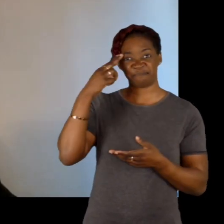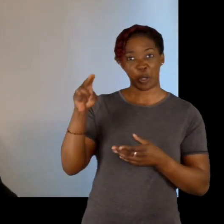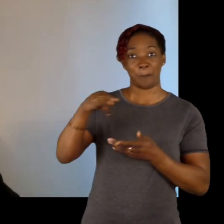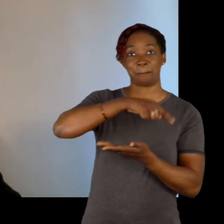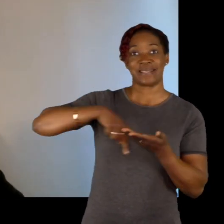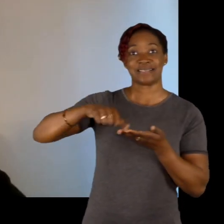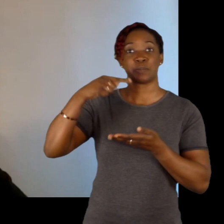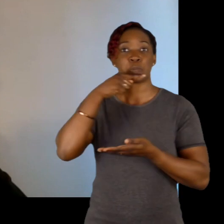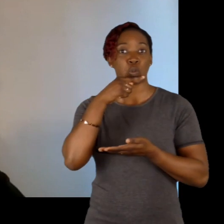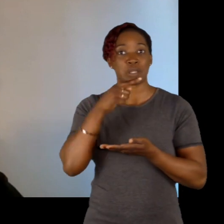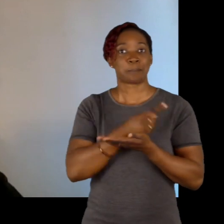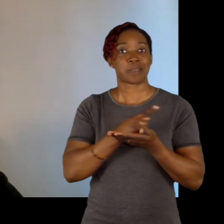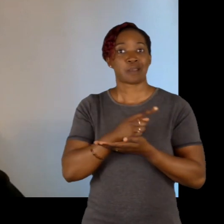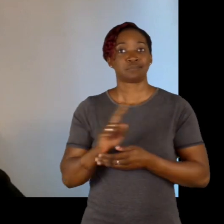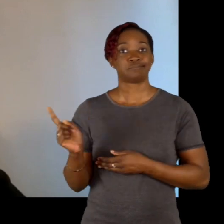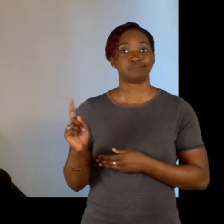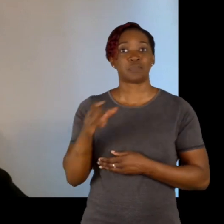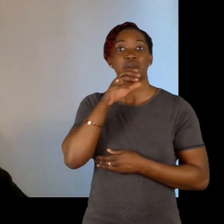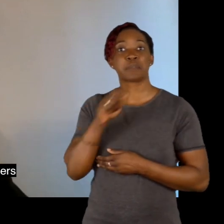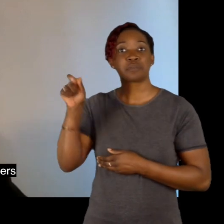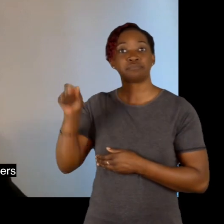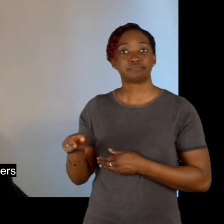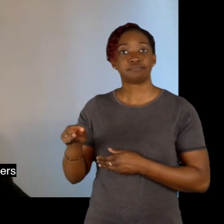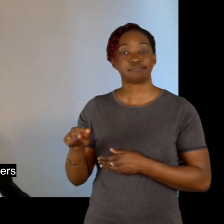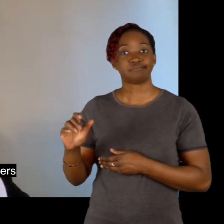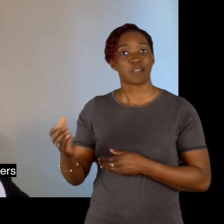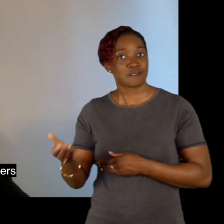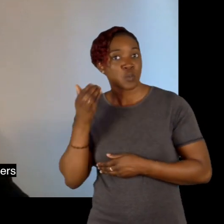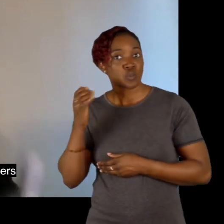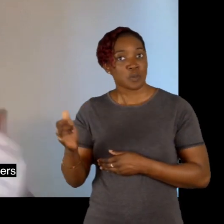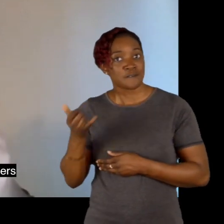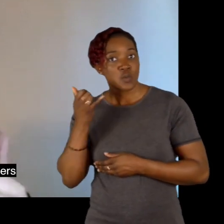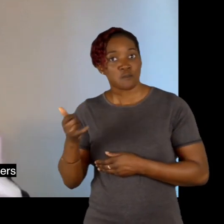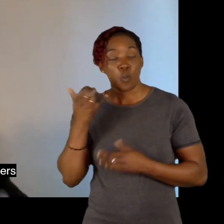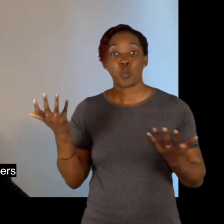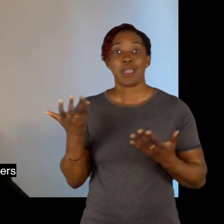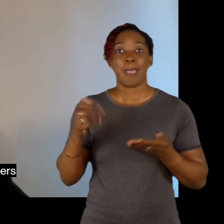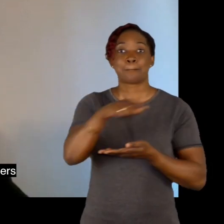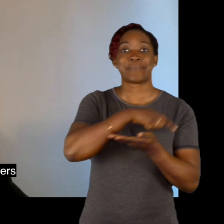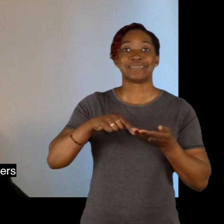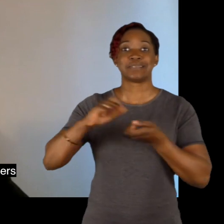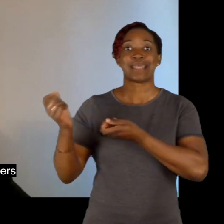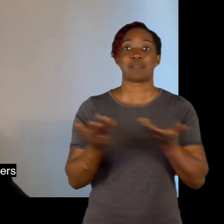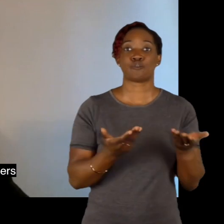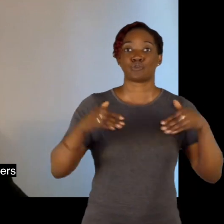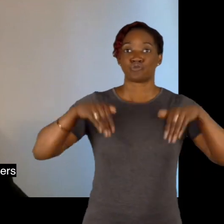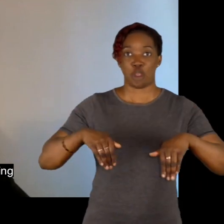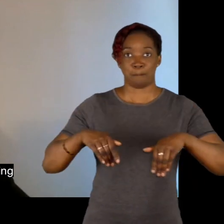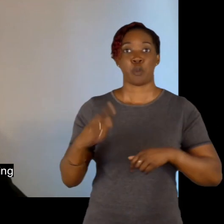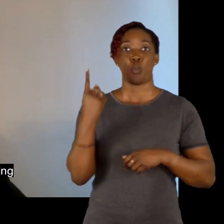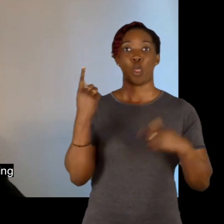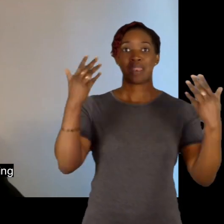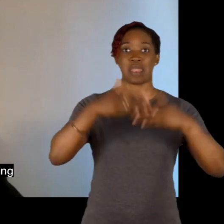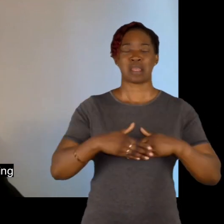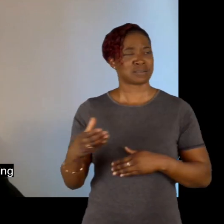is it's called Pizza Boy, as we've said, and it's about a guy who answers phones at a pizza delivery,